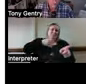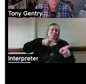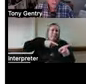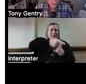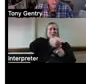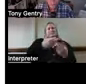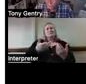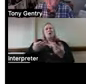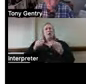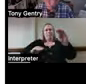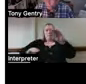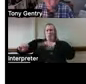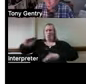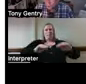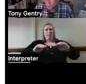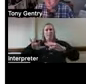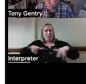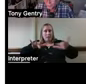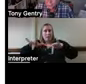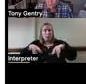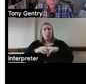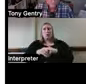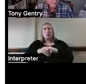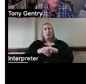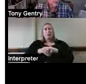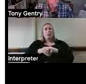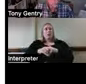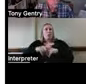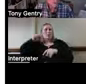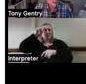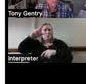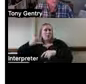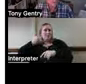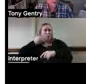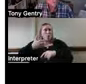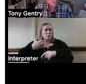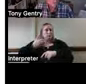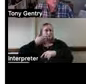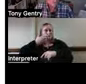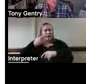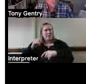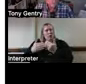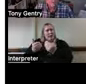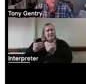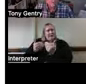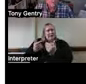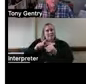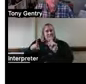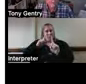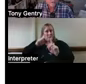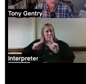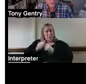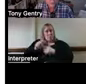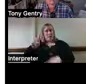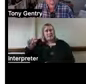computers and smart phones, that their convenience is for most of us. But for people with disabilities, they can be